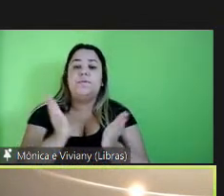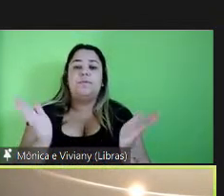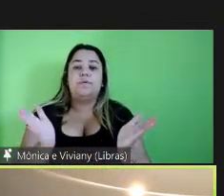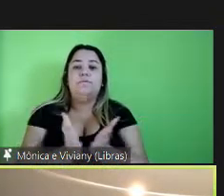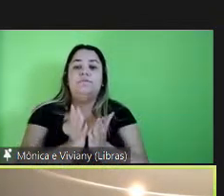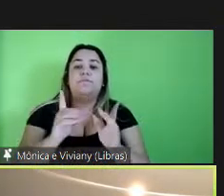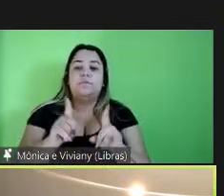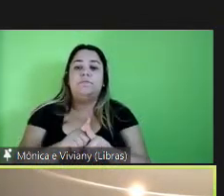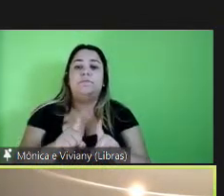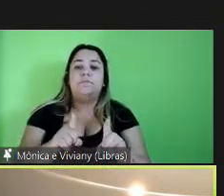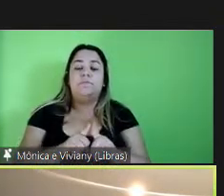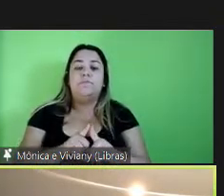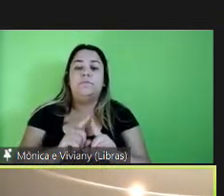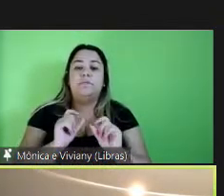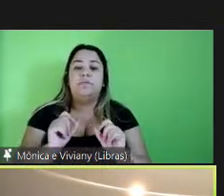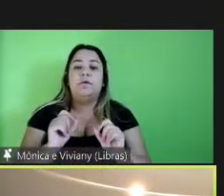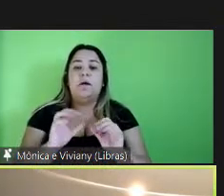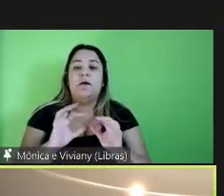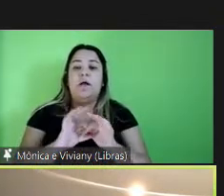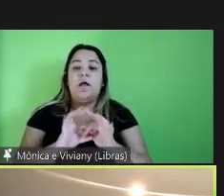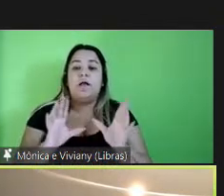terms of the approach, I think just to build on